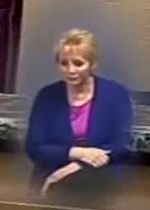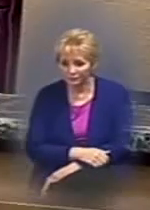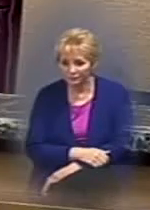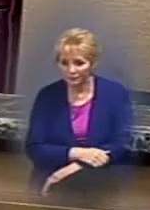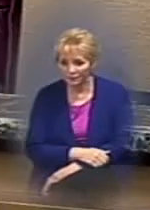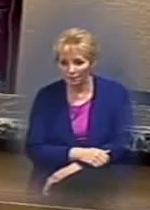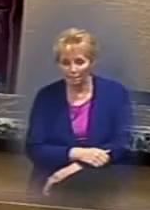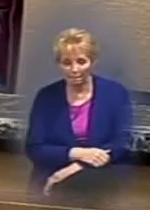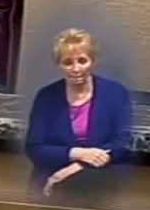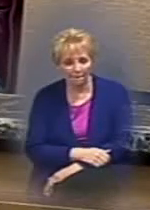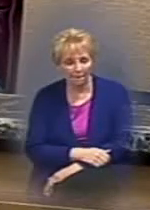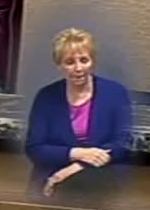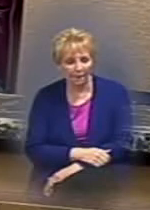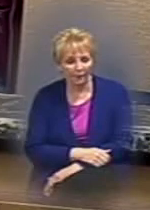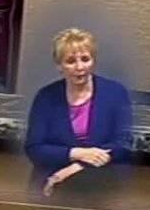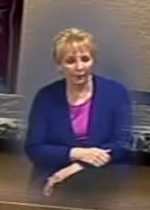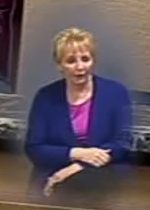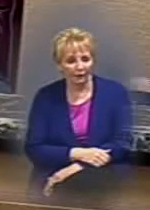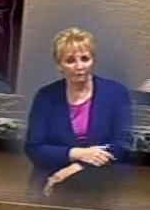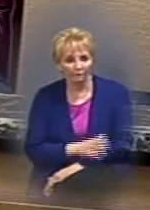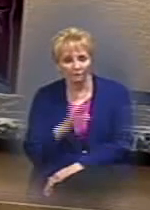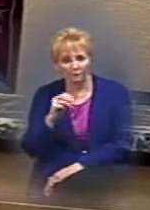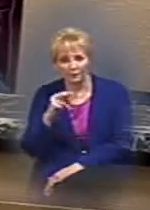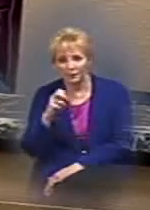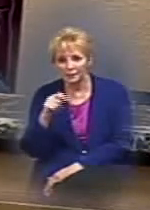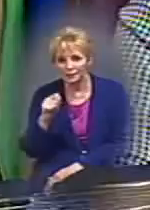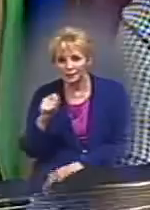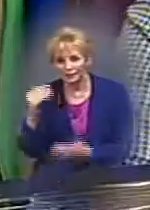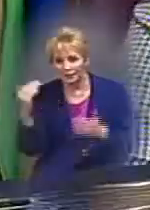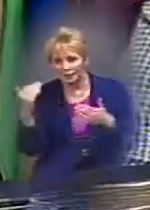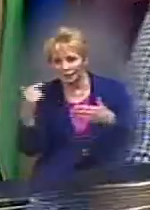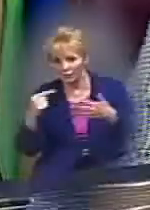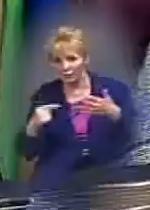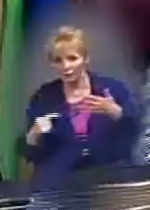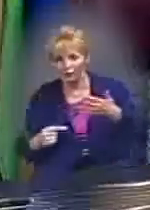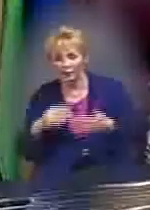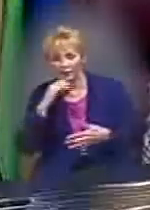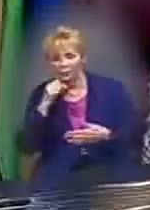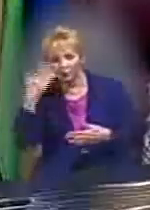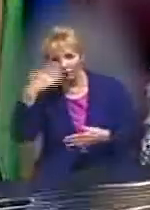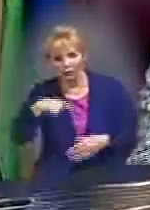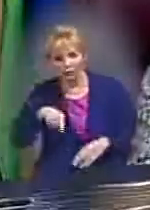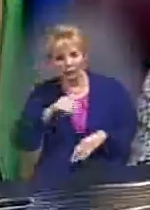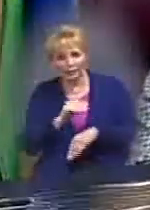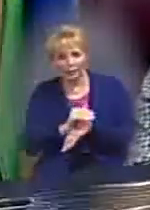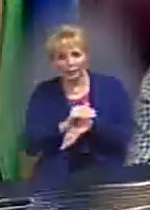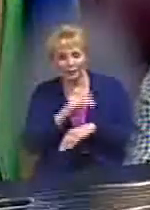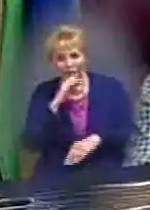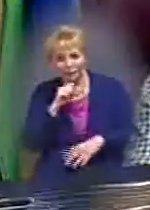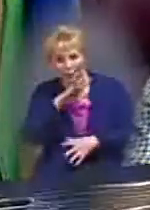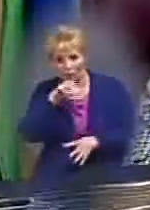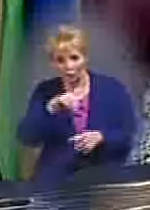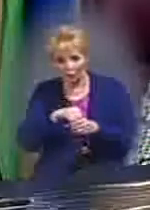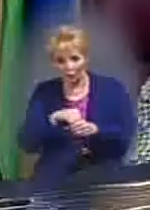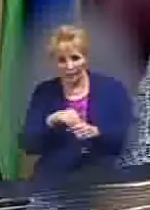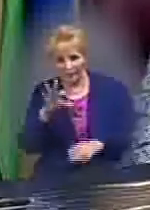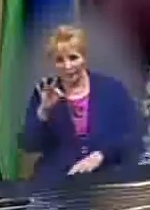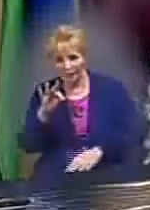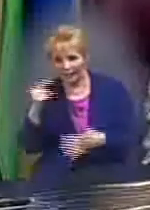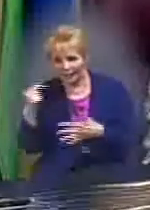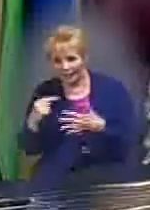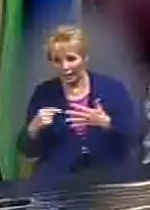Okay. Consent agenda, Sally. Okay. The consent agenda before you tonight includes 9